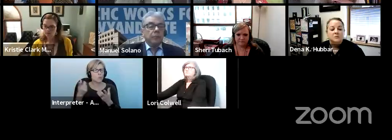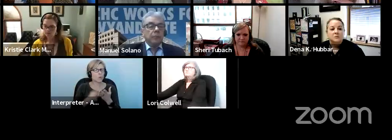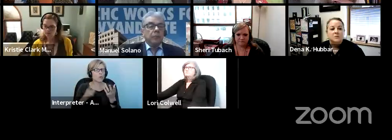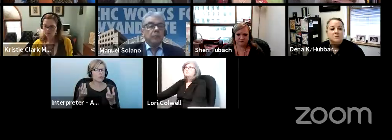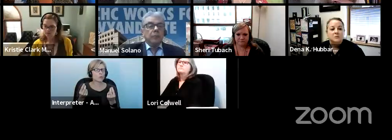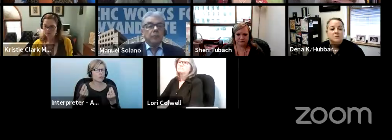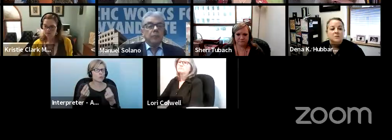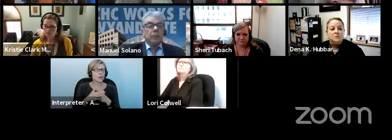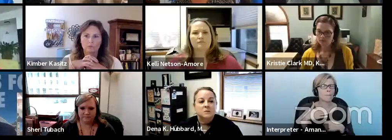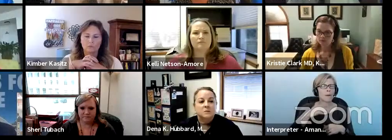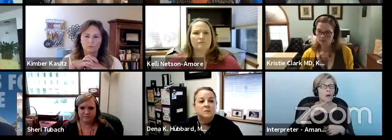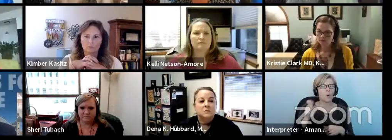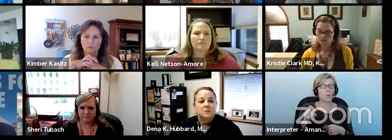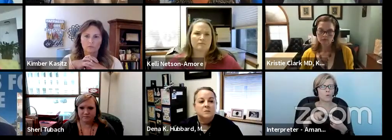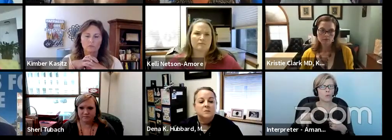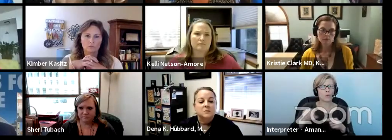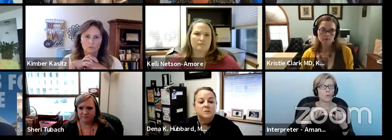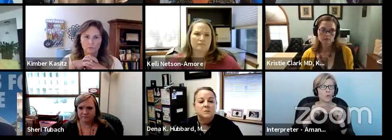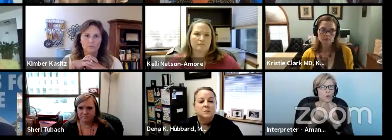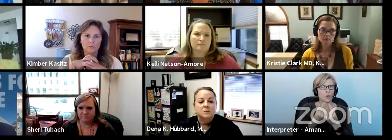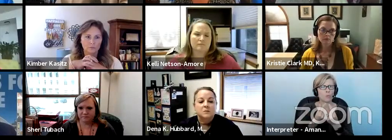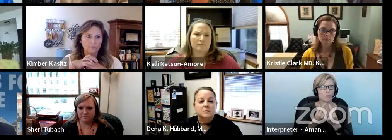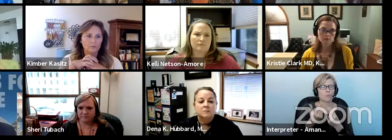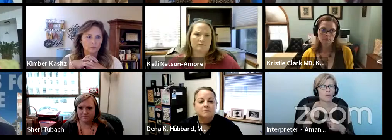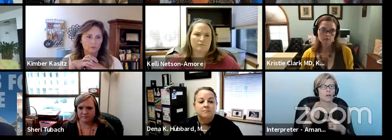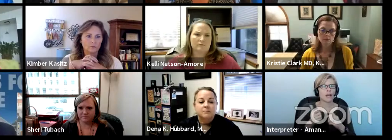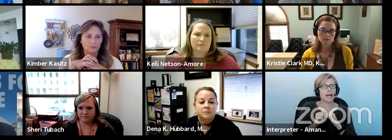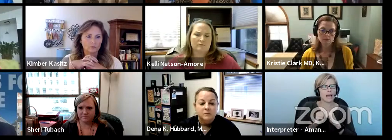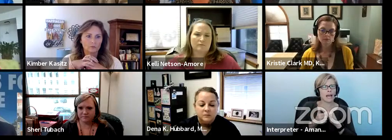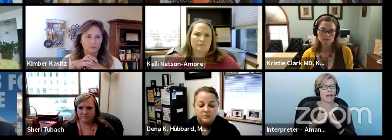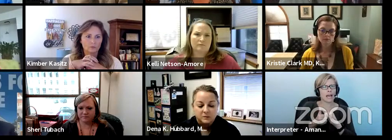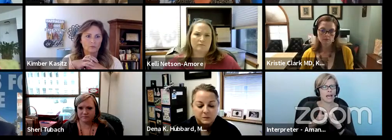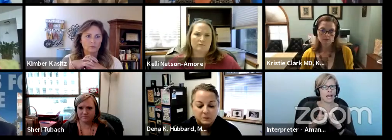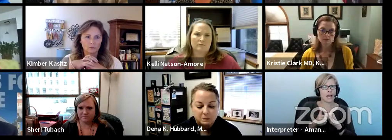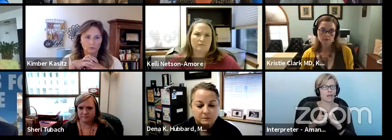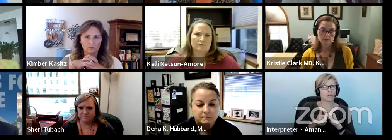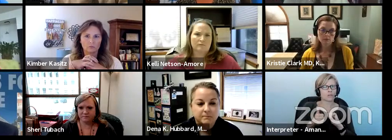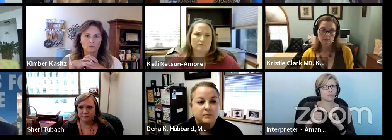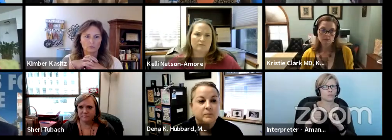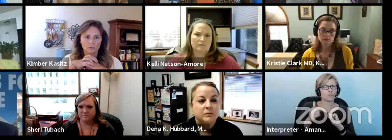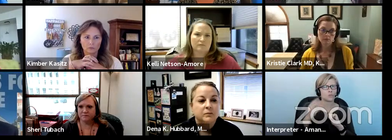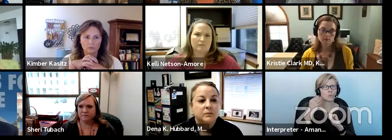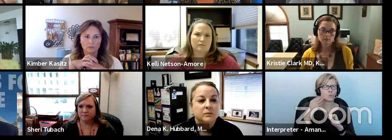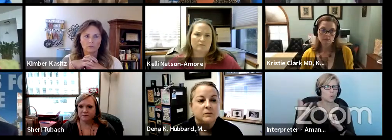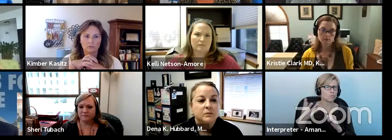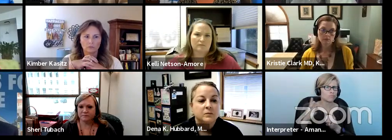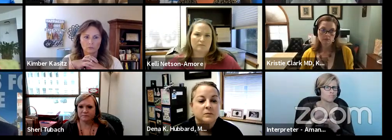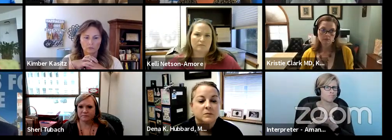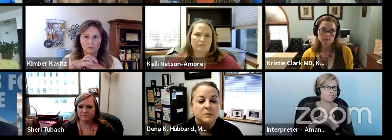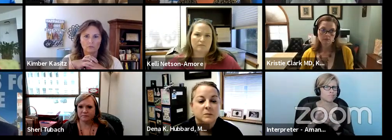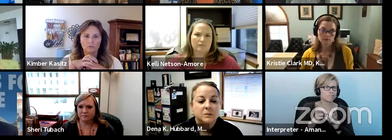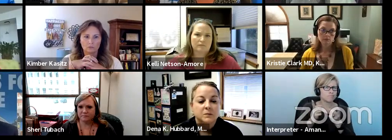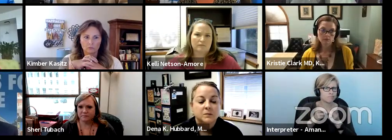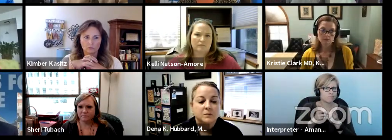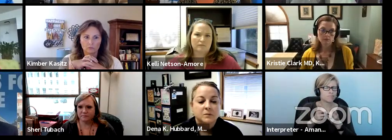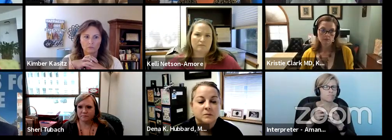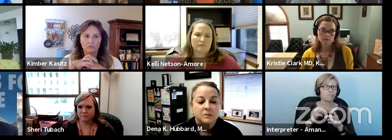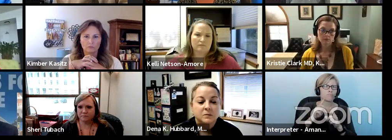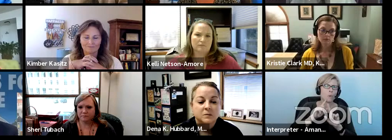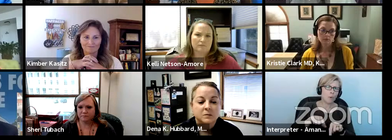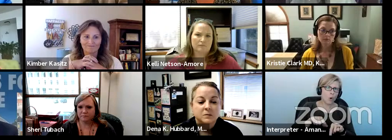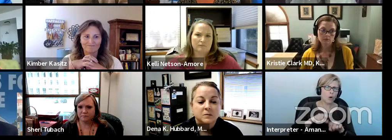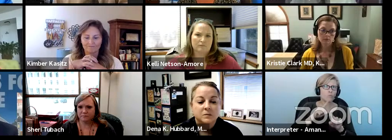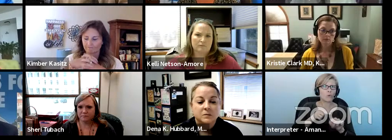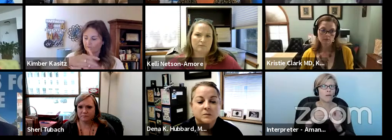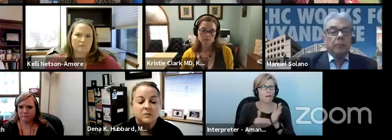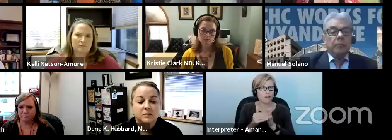to the group would be, how do we get our school districts to report frequently? Because we do know that things change,